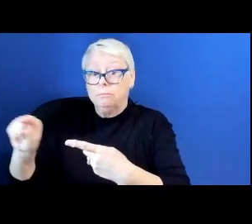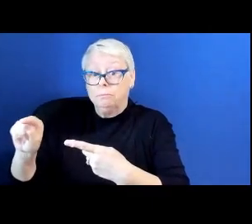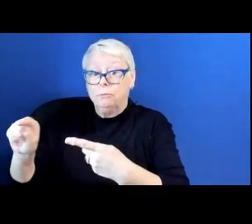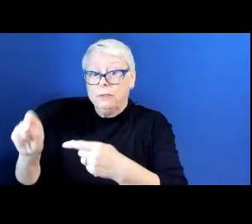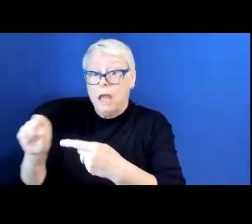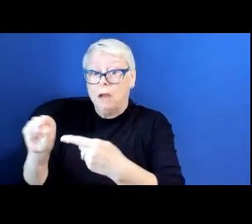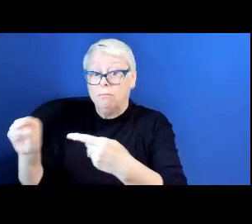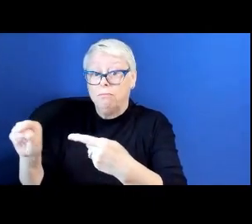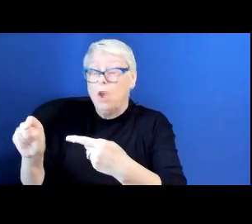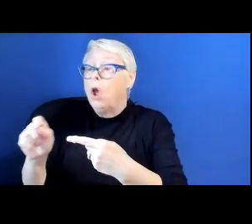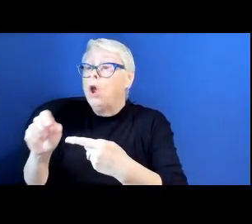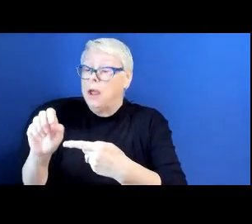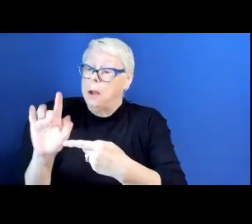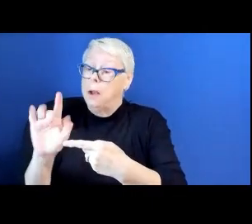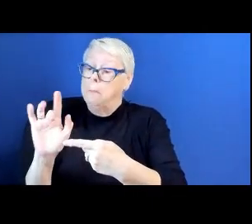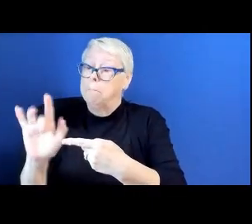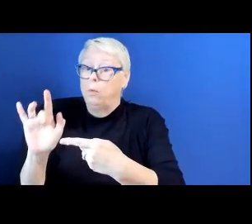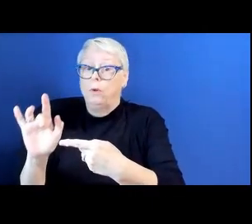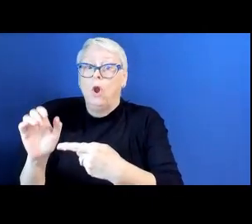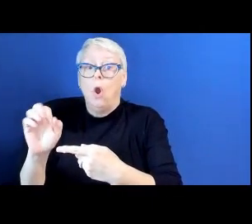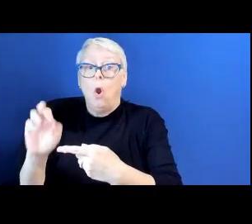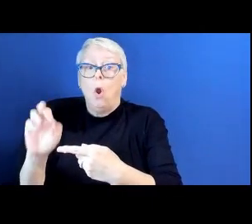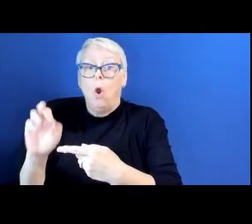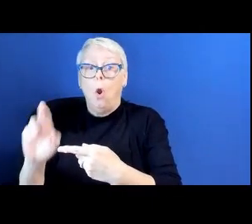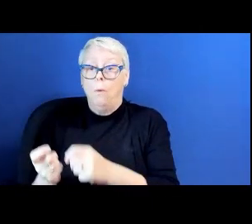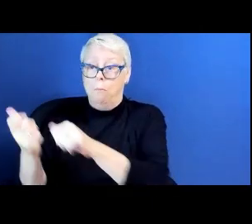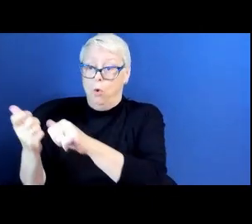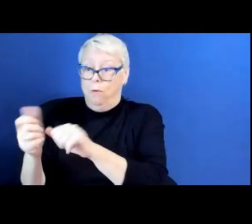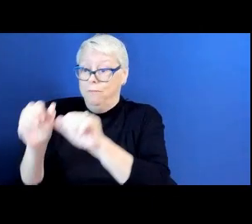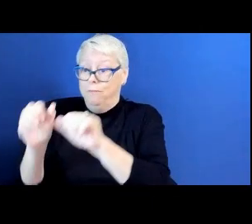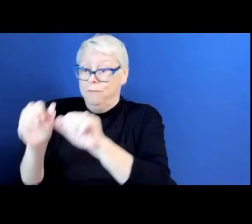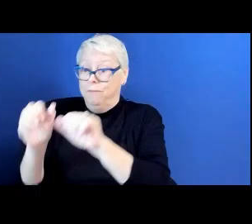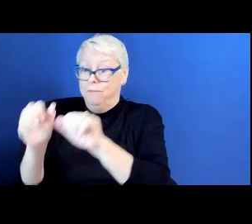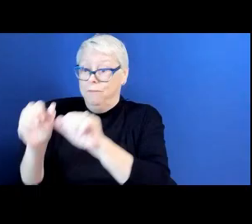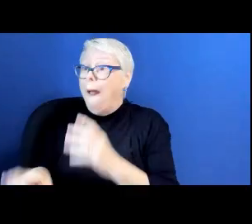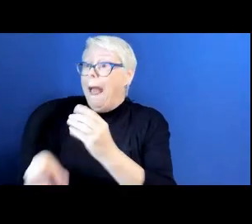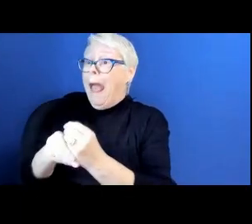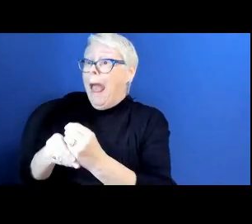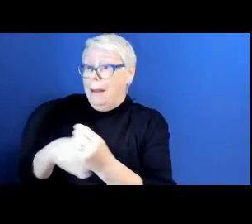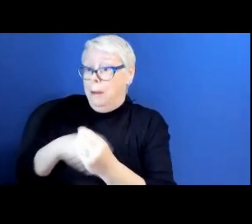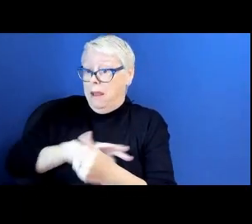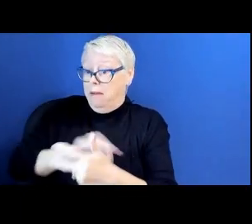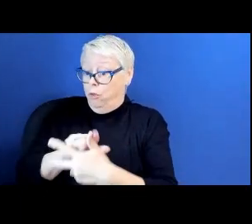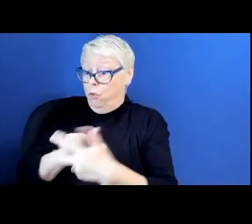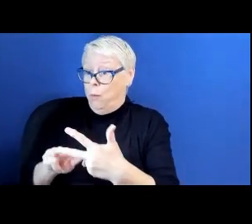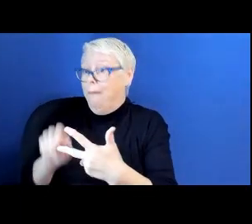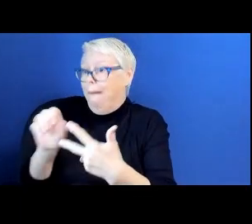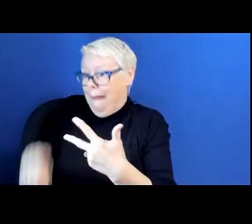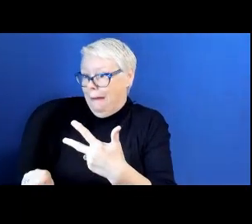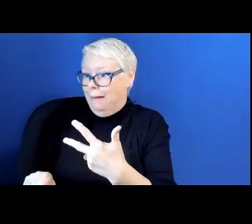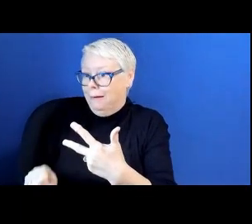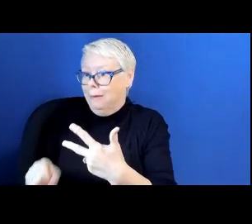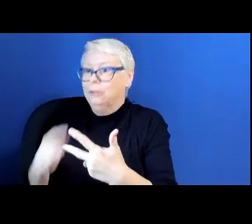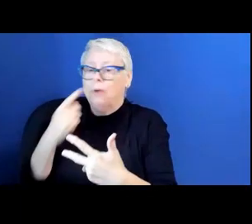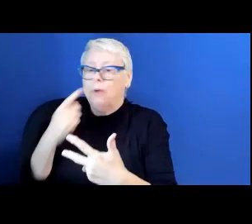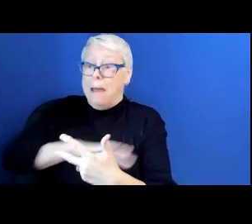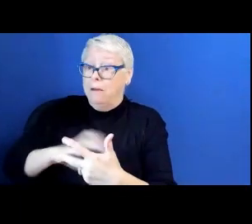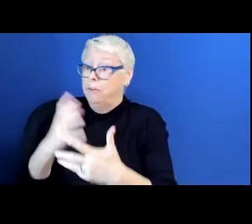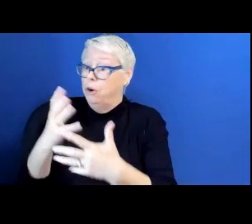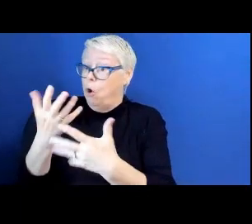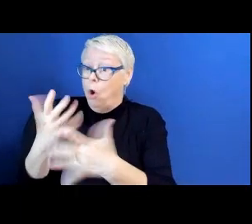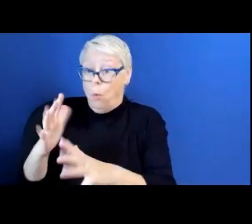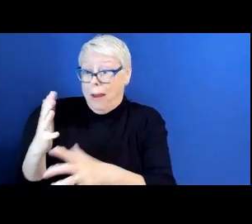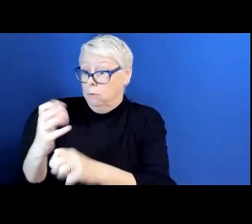can remove them as well, and you can add them as the benefits that have been already receiving by the client.